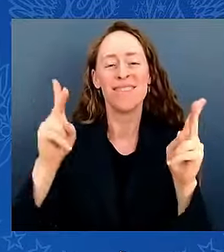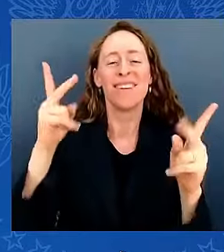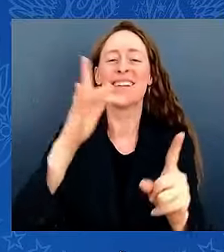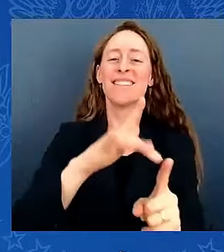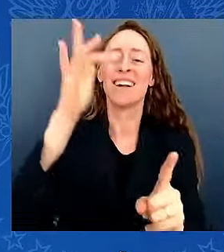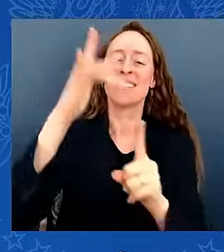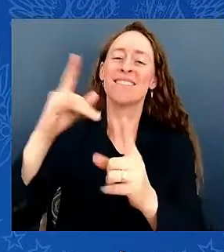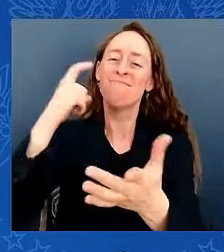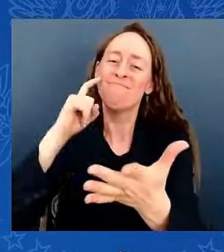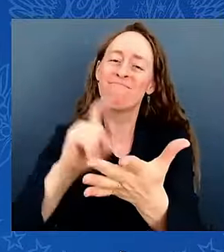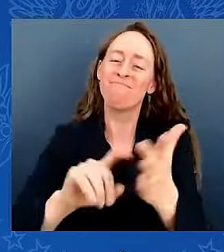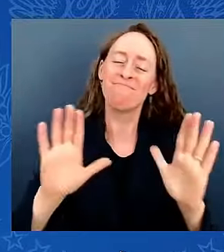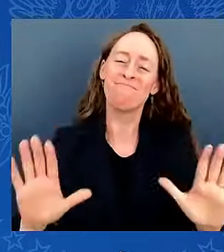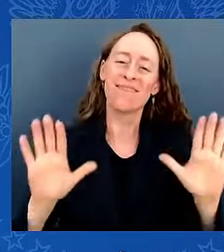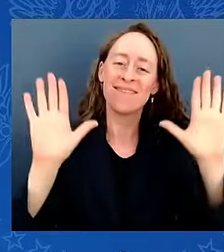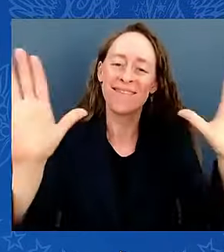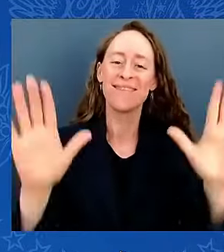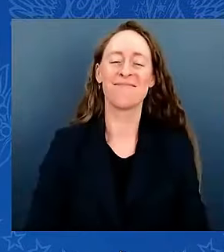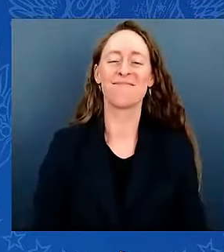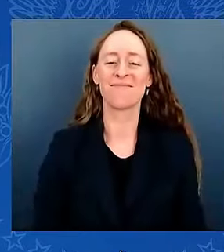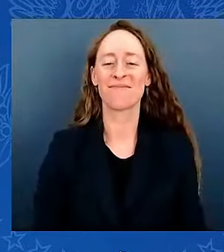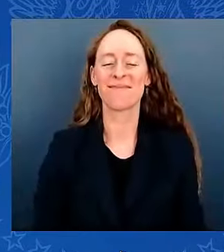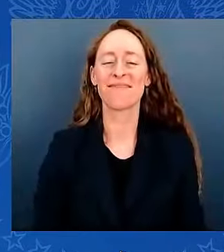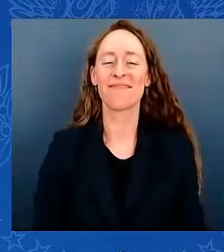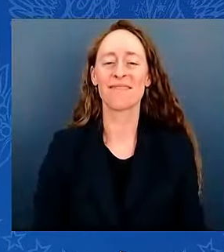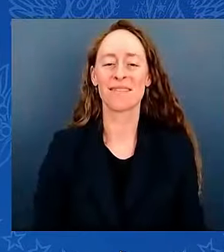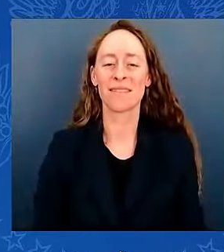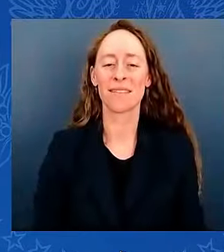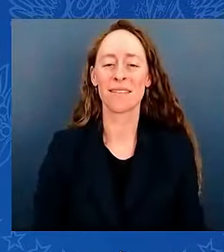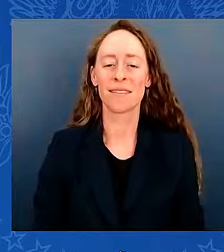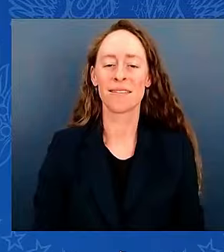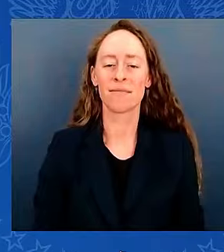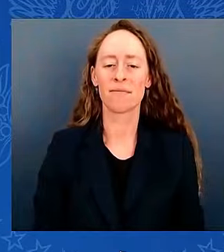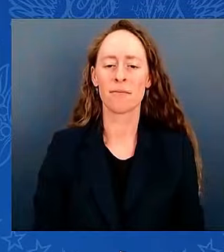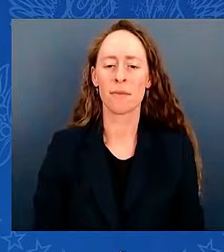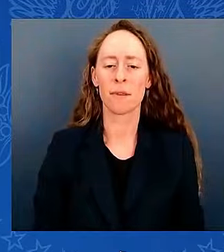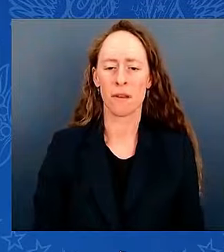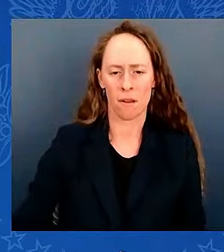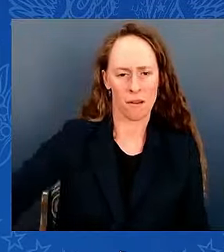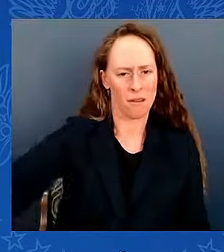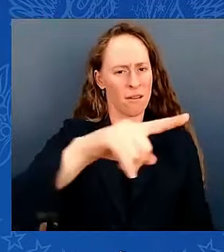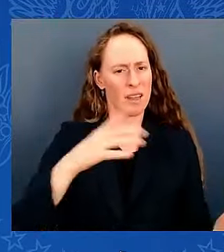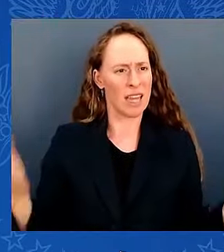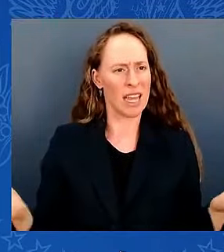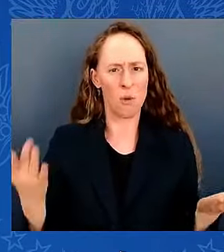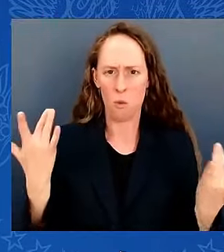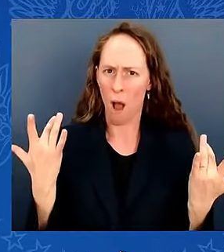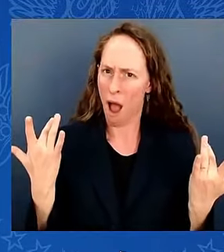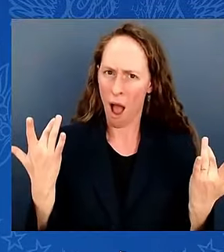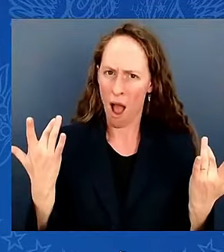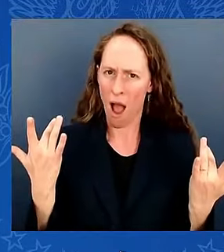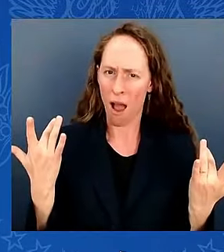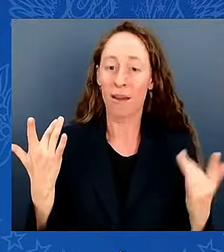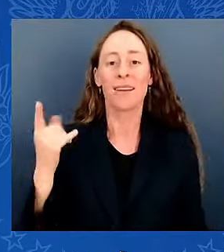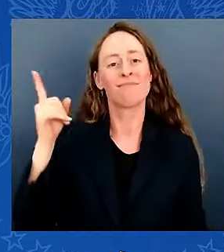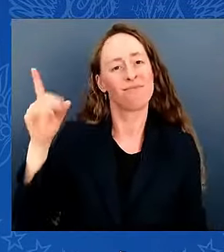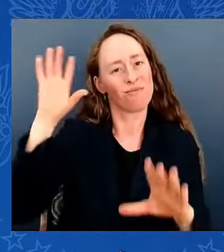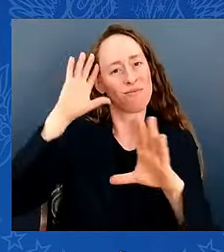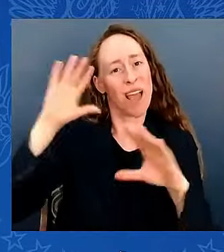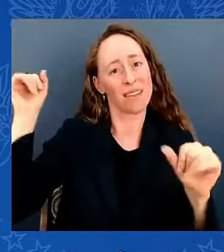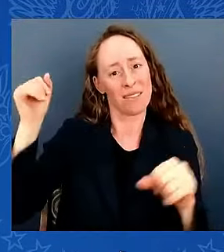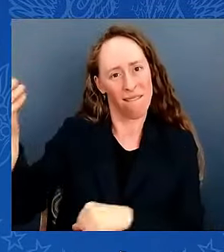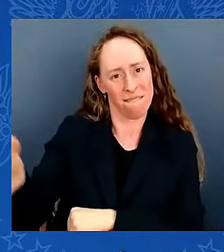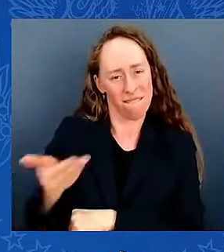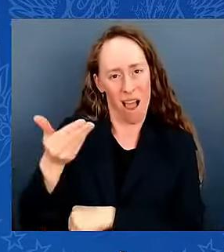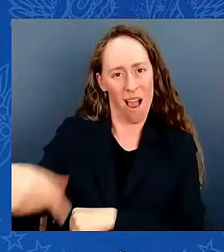And it's because we have a president who wanted to bring us all together to lift up our